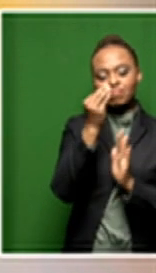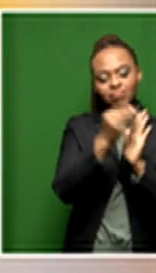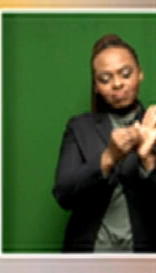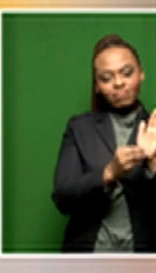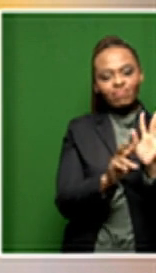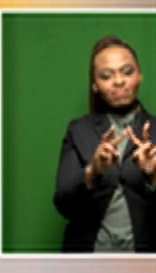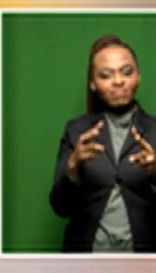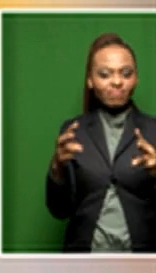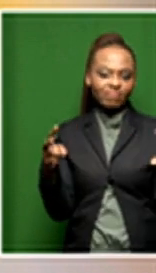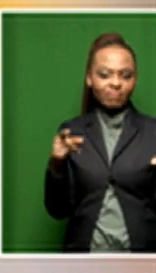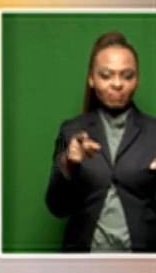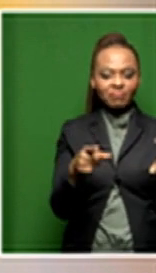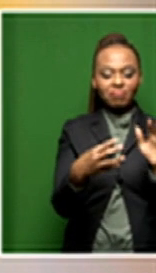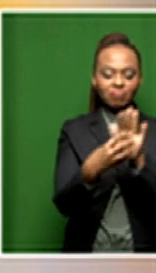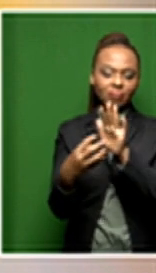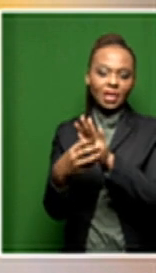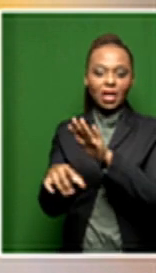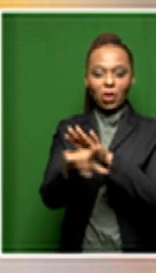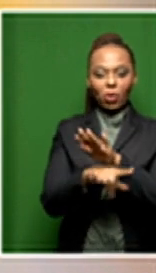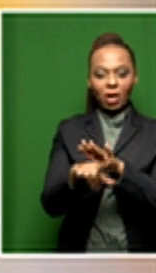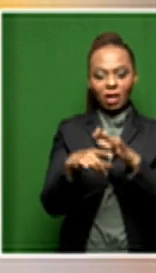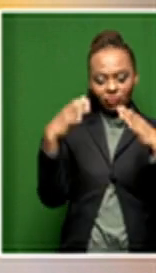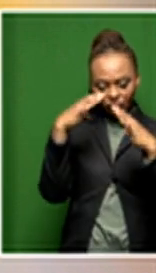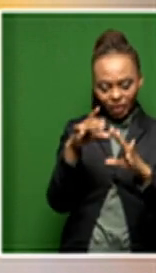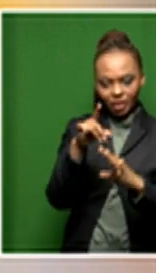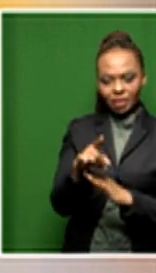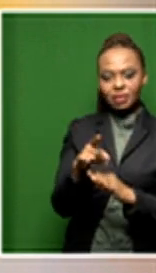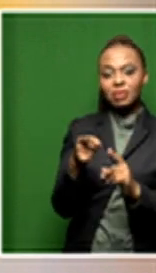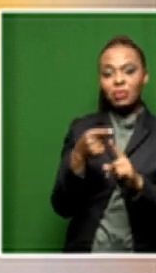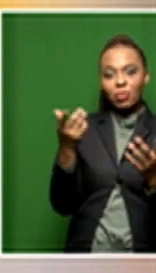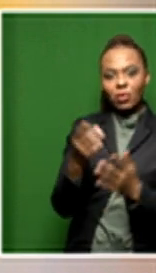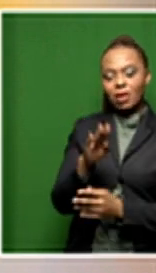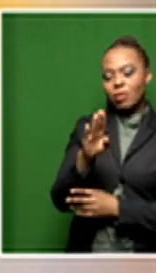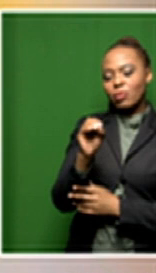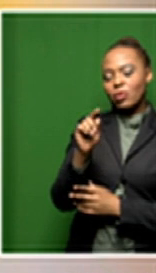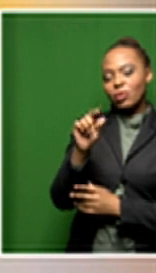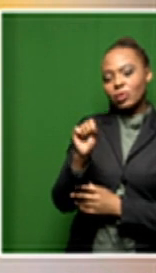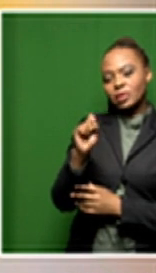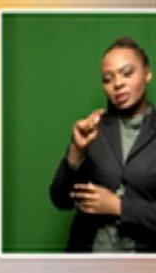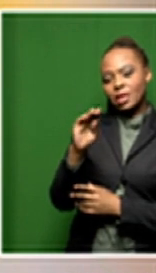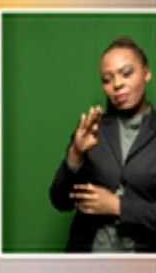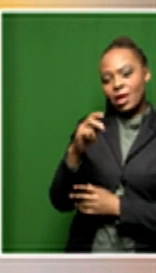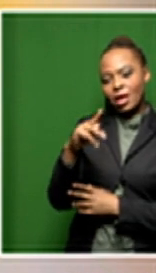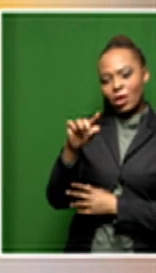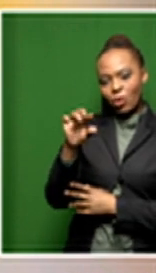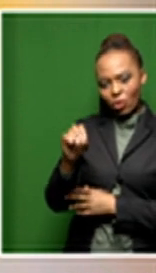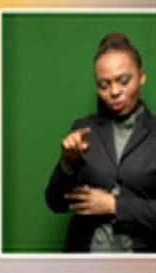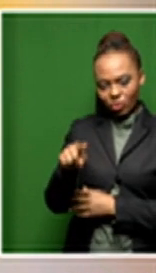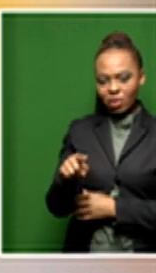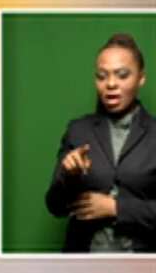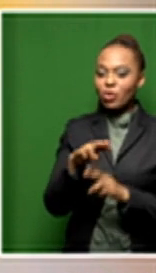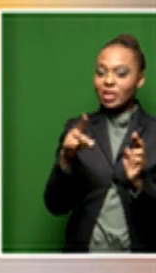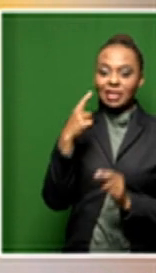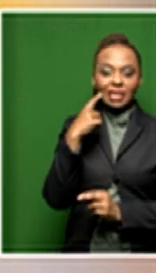variety of blogs and local brands. The private chef from Botshabelo enjoys cooking homemade meals that are not only easy to make